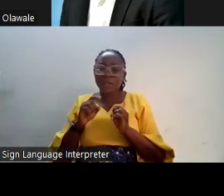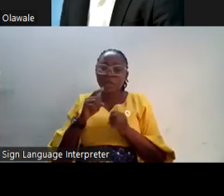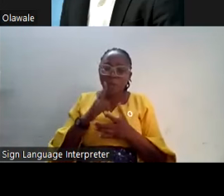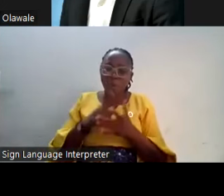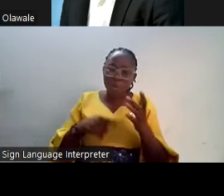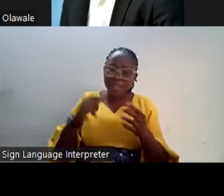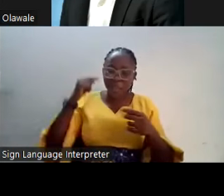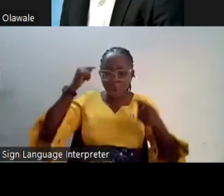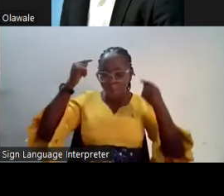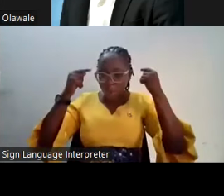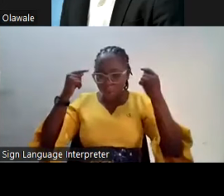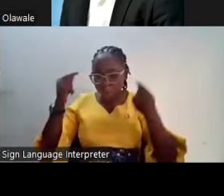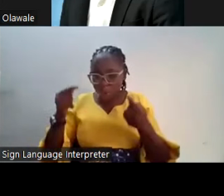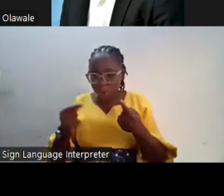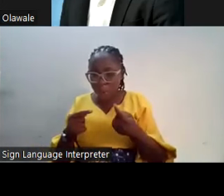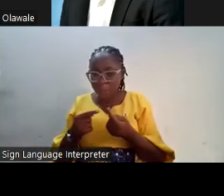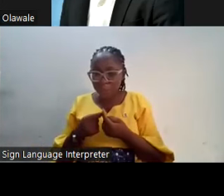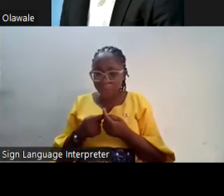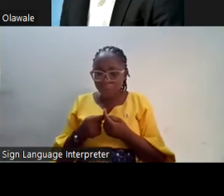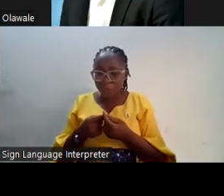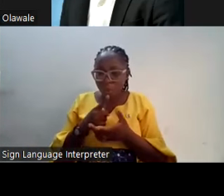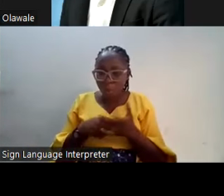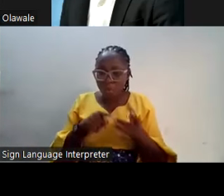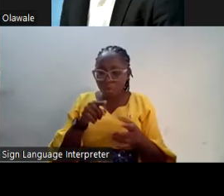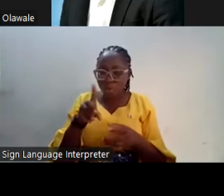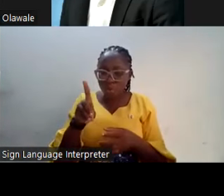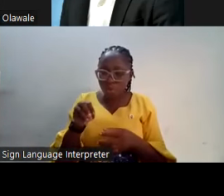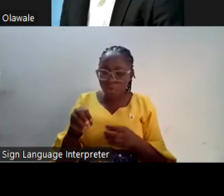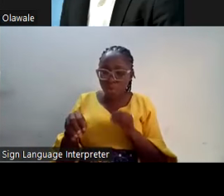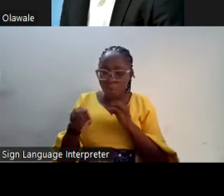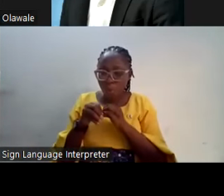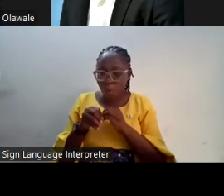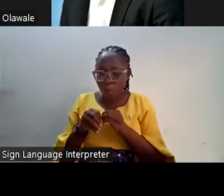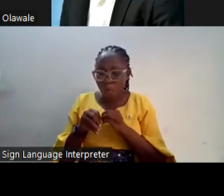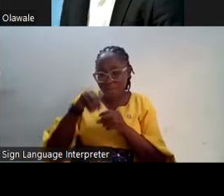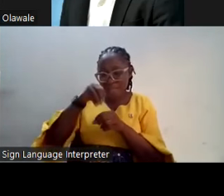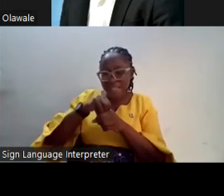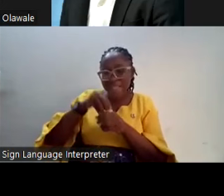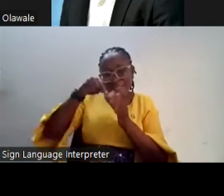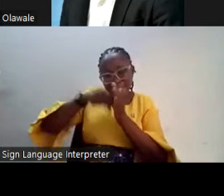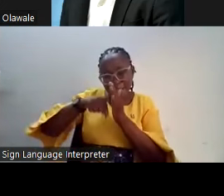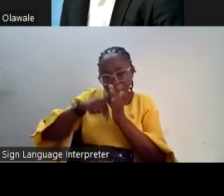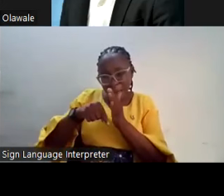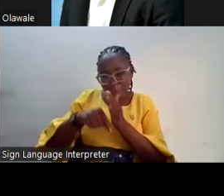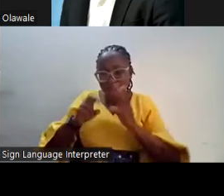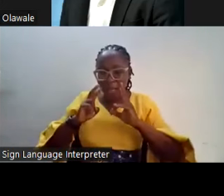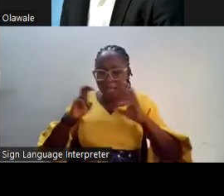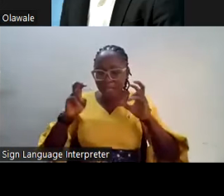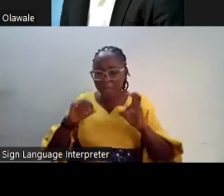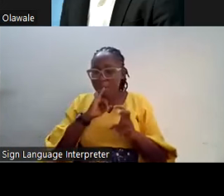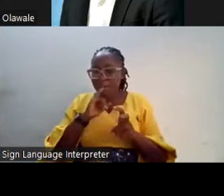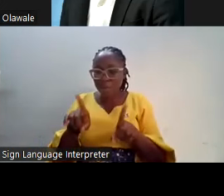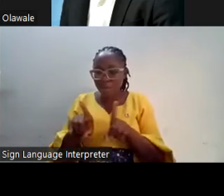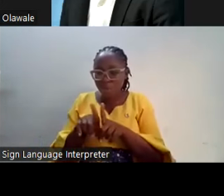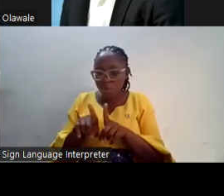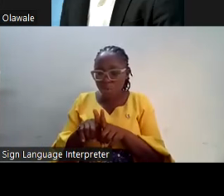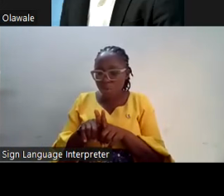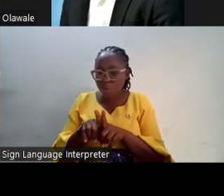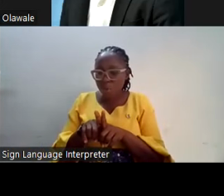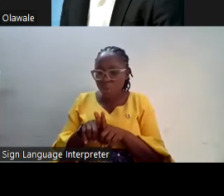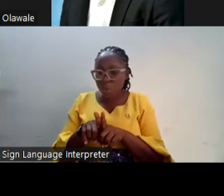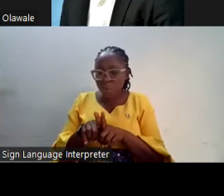Then we do a little bit more in-depth assessment. It's almost like you go to your